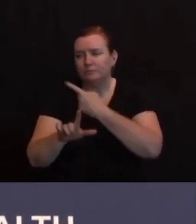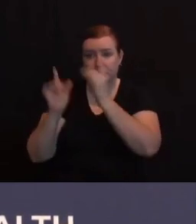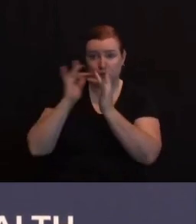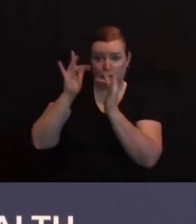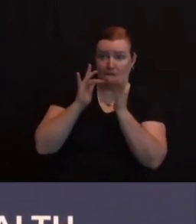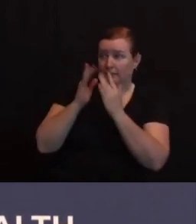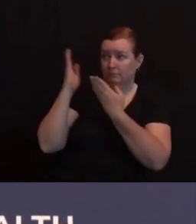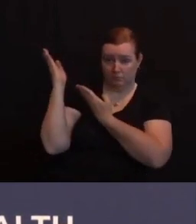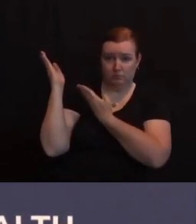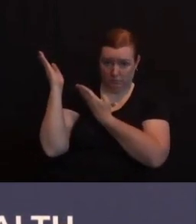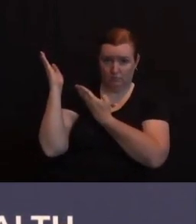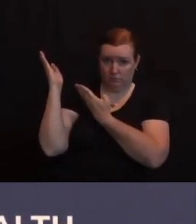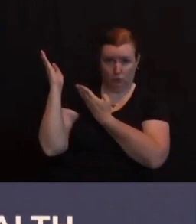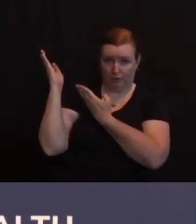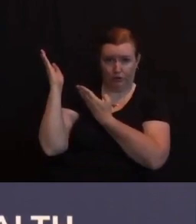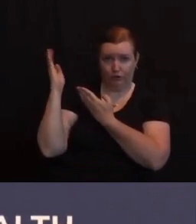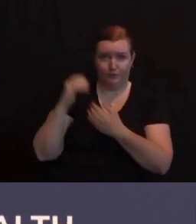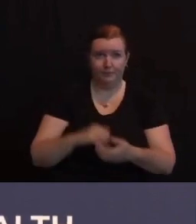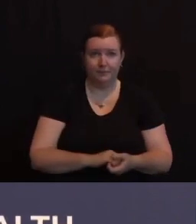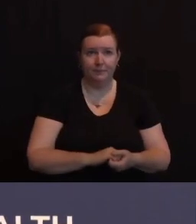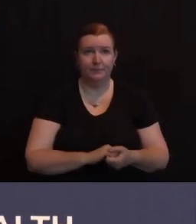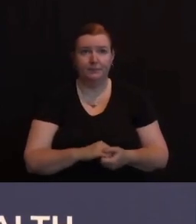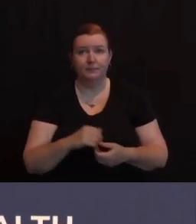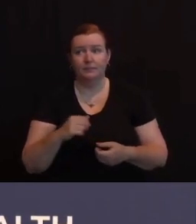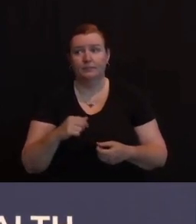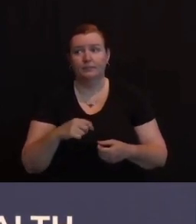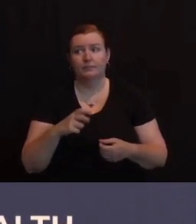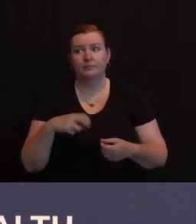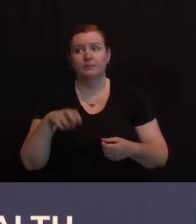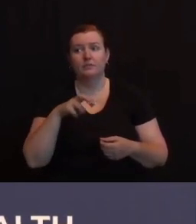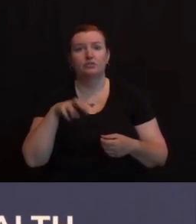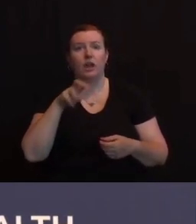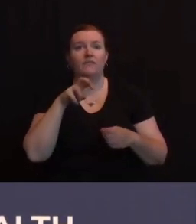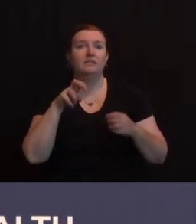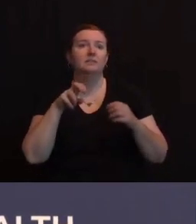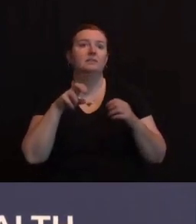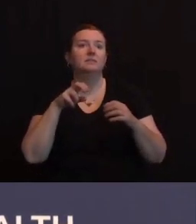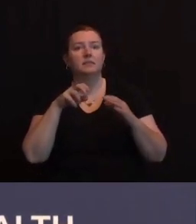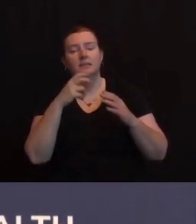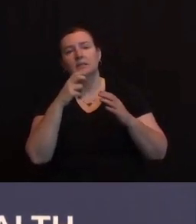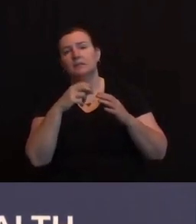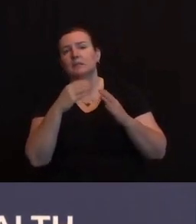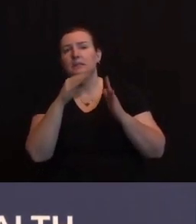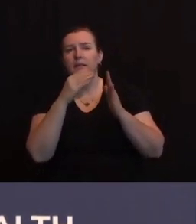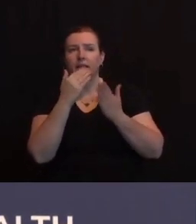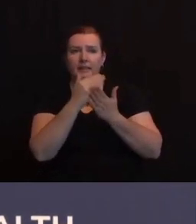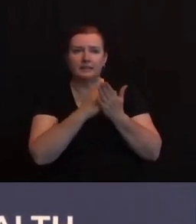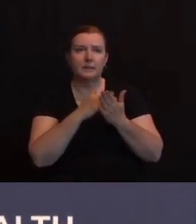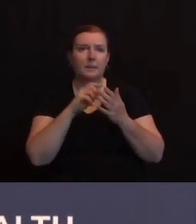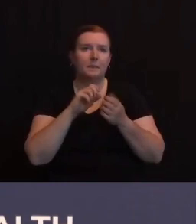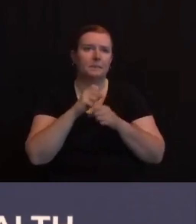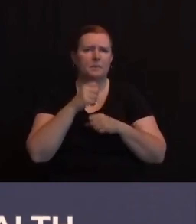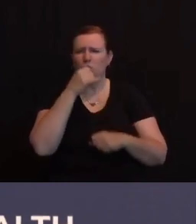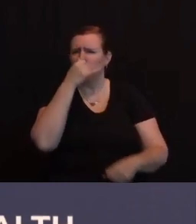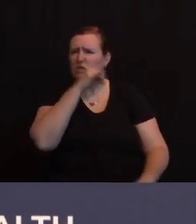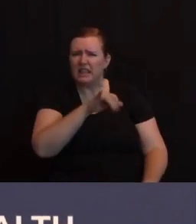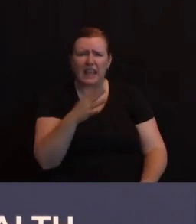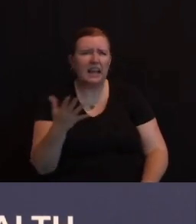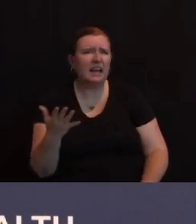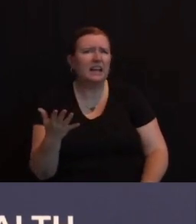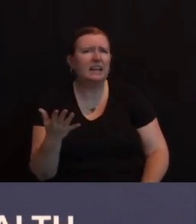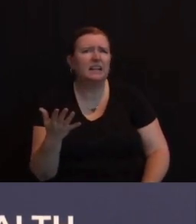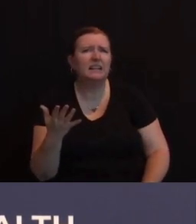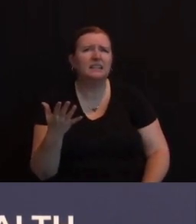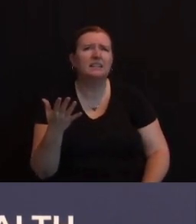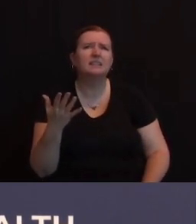36 states are on it right now. What point does the travel advisory become, for lack of a better word, ridiculous if most of the country is on it